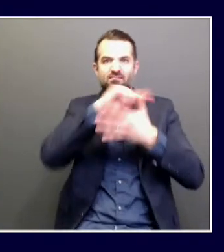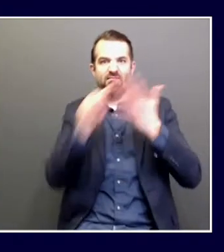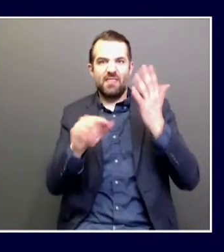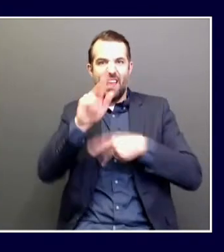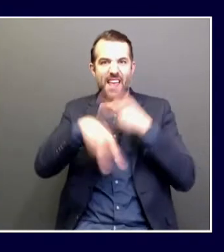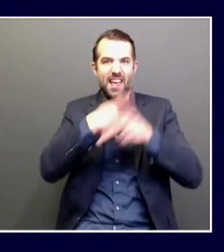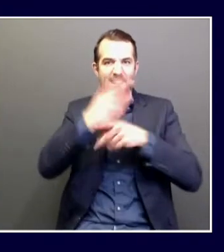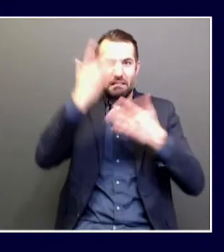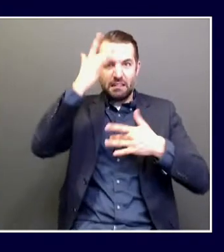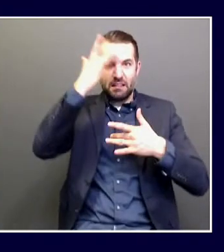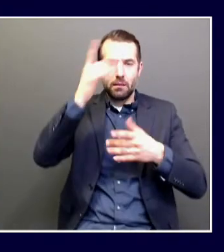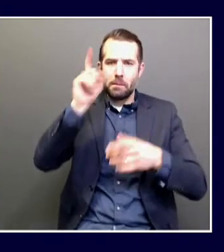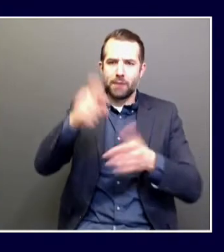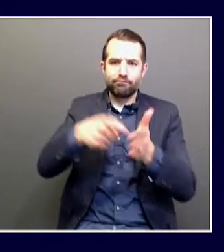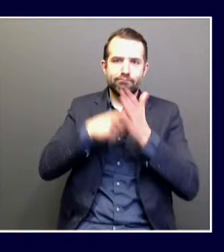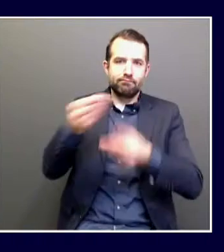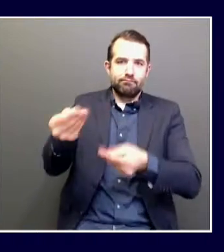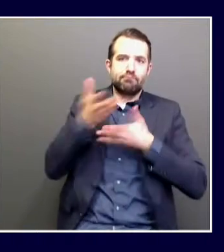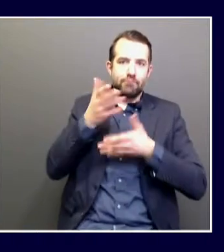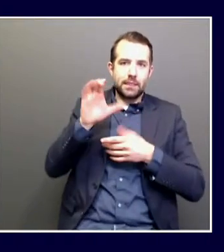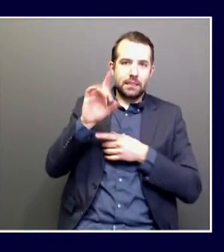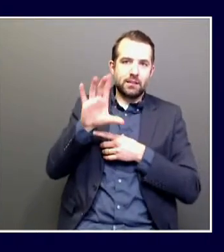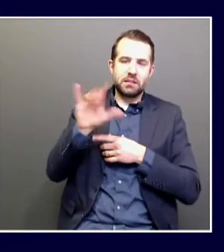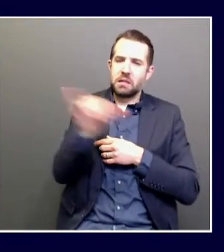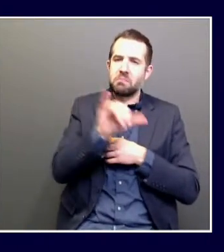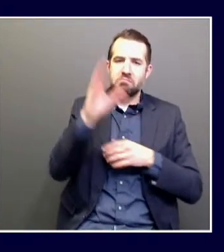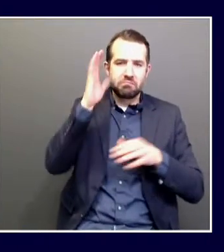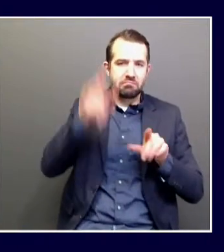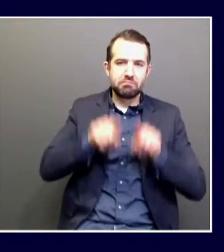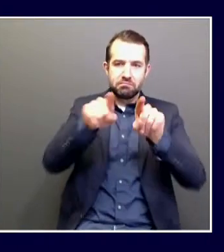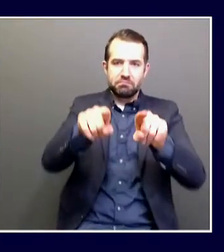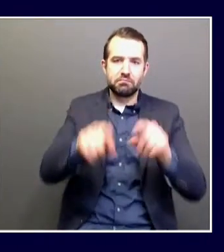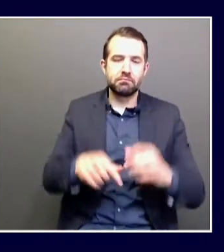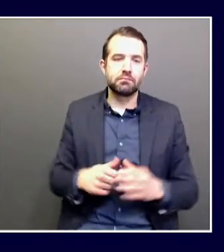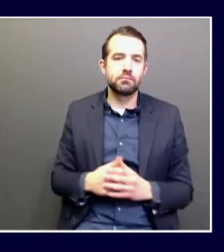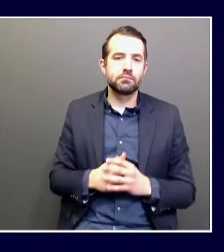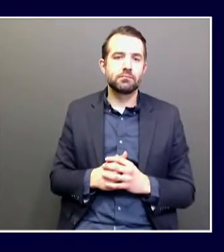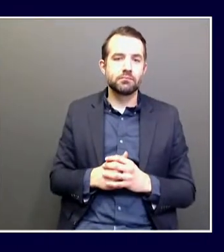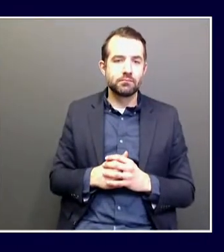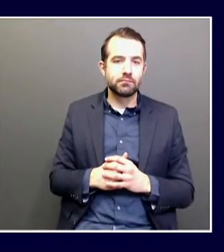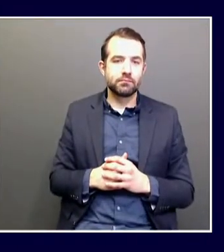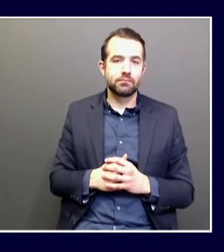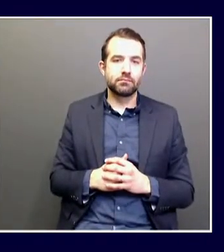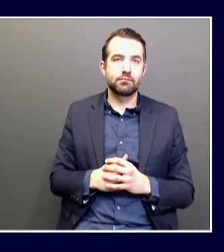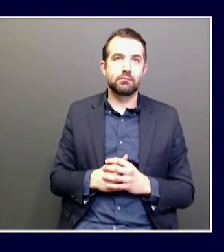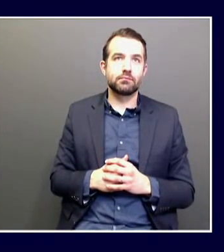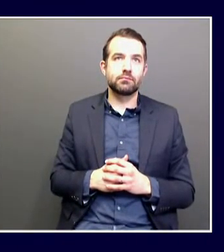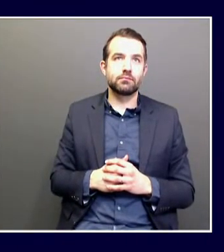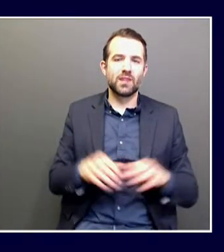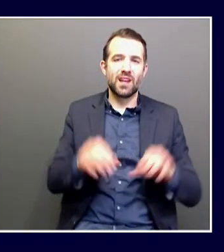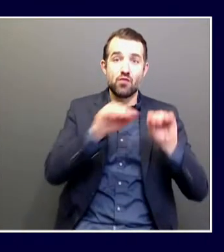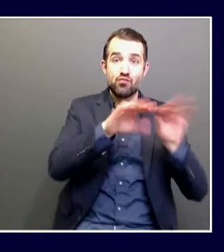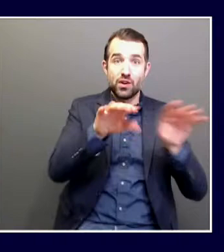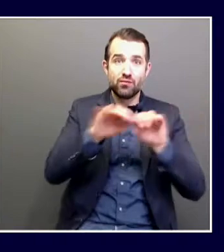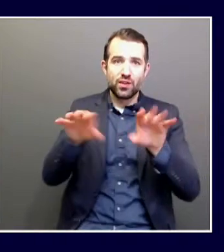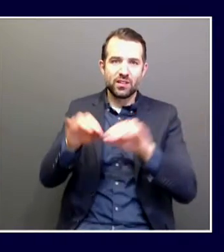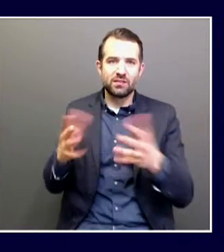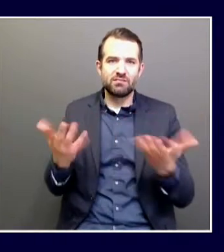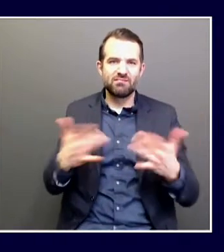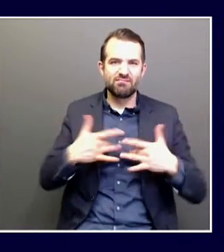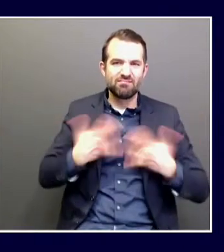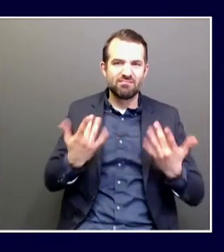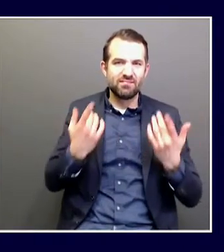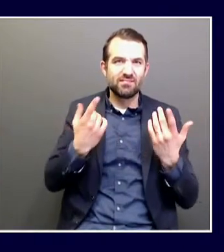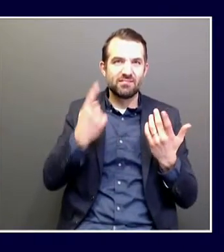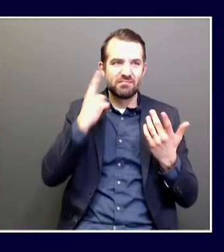those numbers. Thank you. We haven't heard any news on outbreaks recently. What's the CDC's role in dealing with